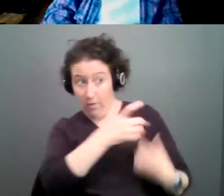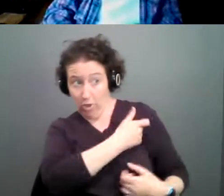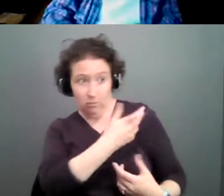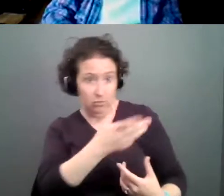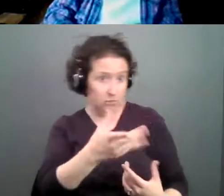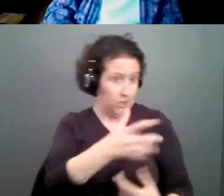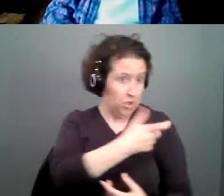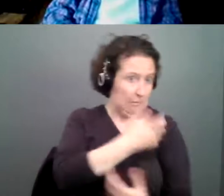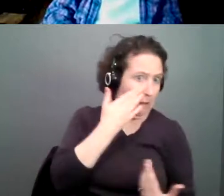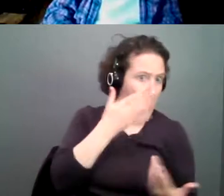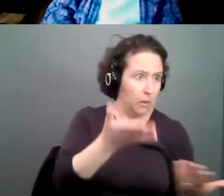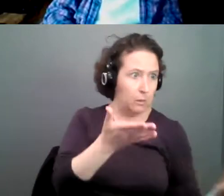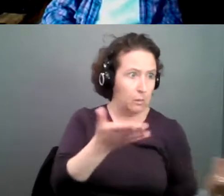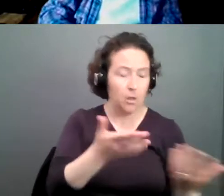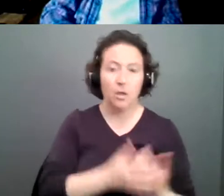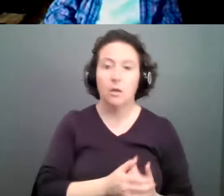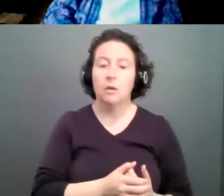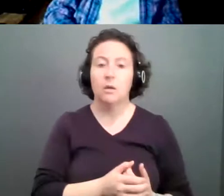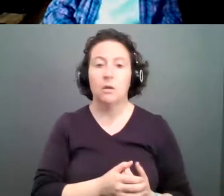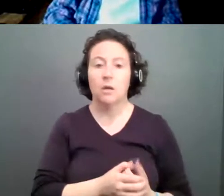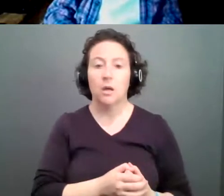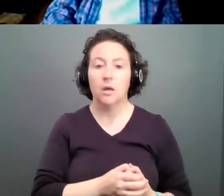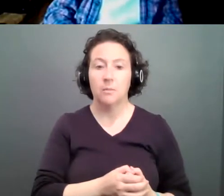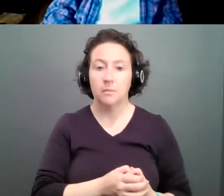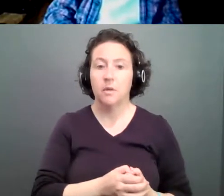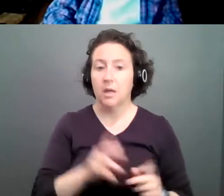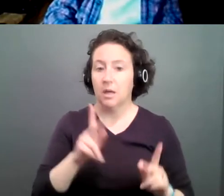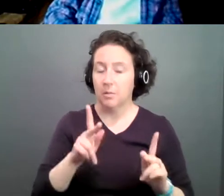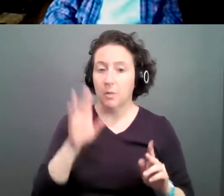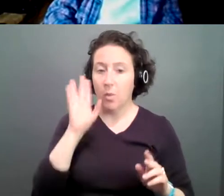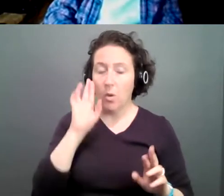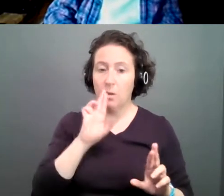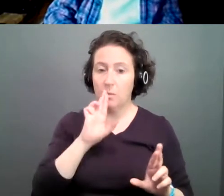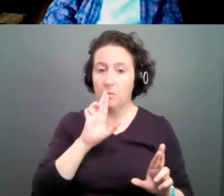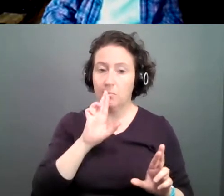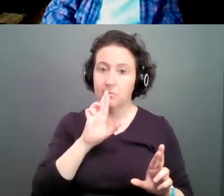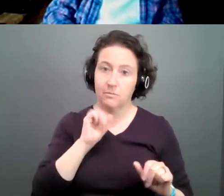and who hasn't. But people will respond